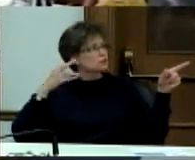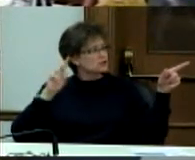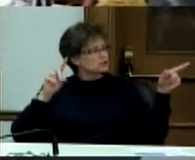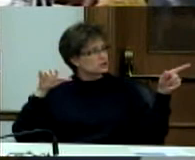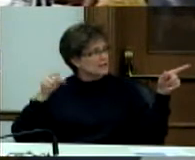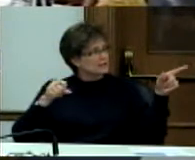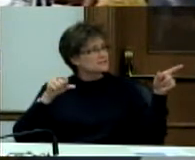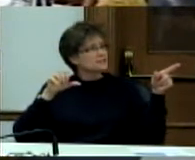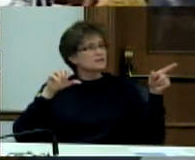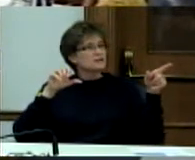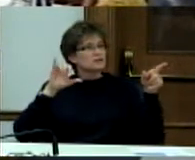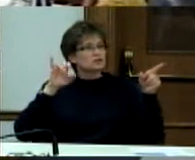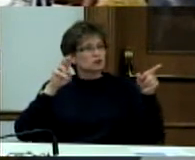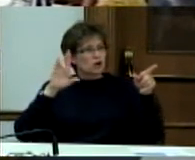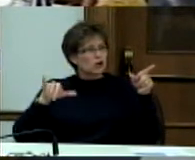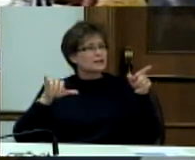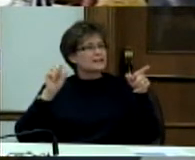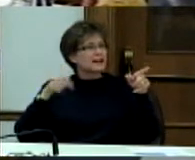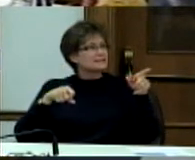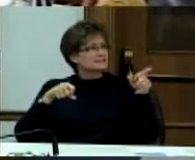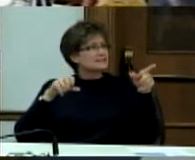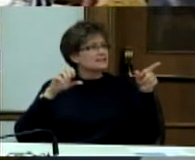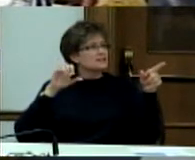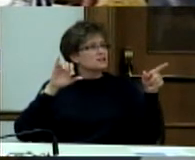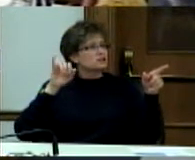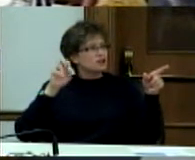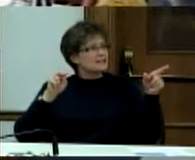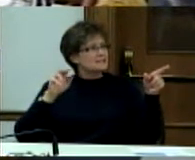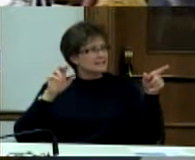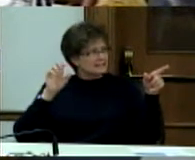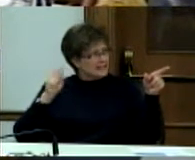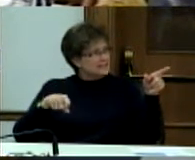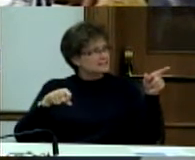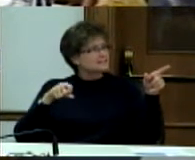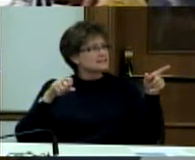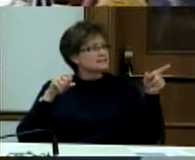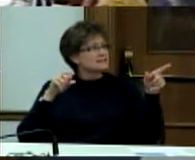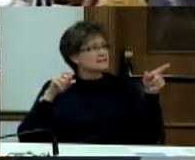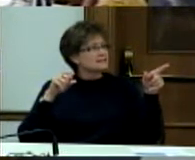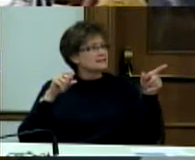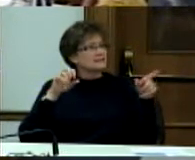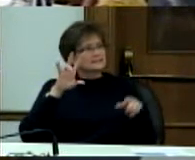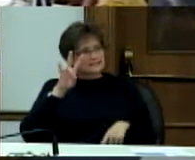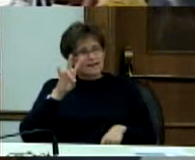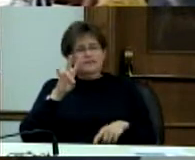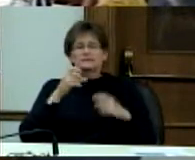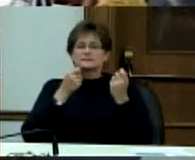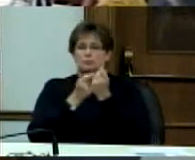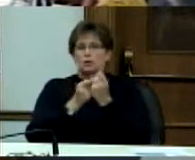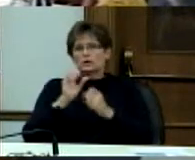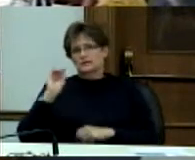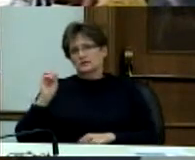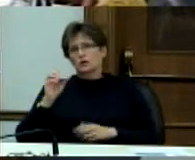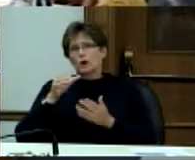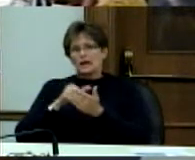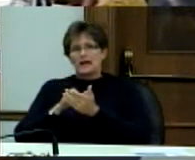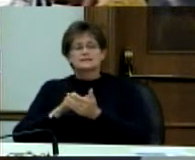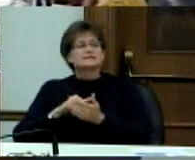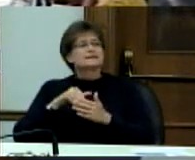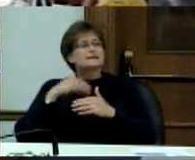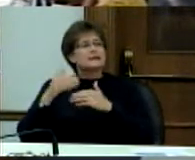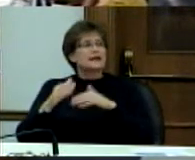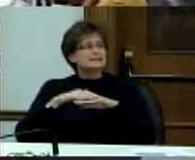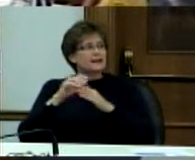Olson. Aye. Jerry Robichaud. Jason Ingrid. Aye. Mr. Chairman, it's 7-0 in favor. Thank